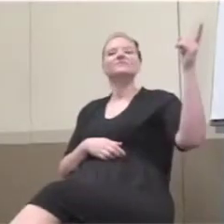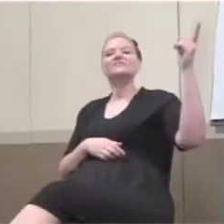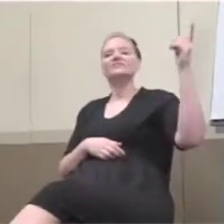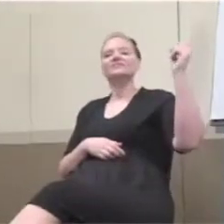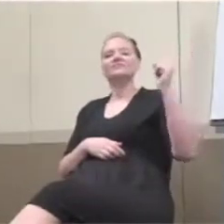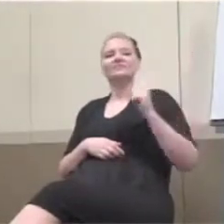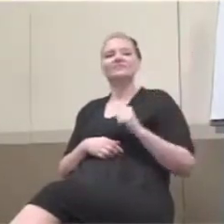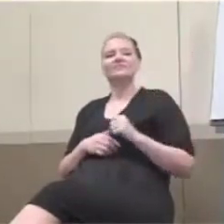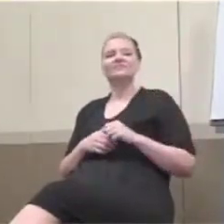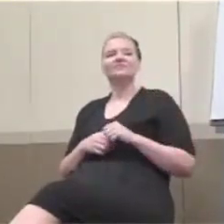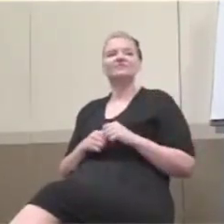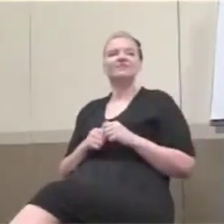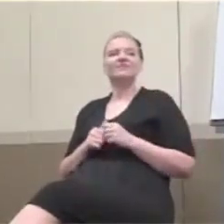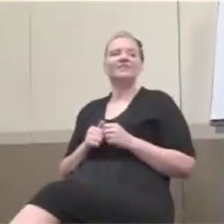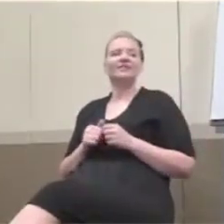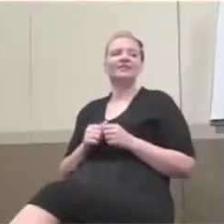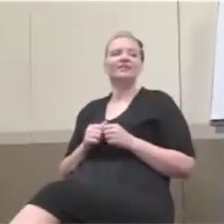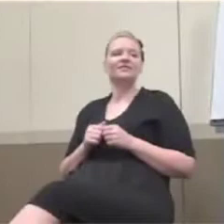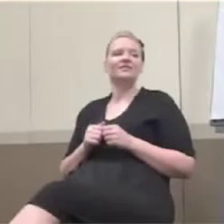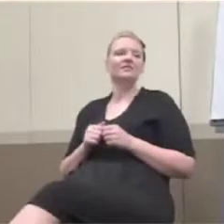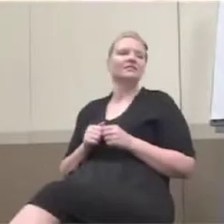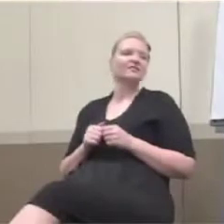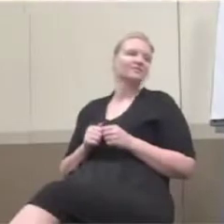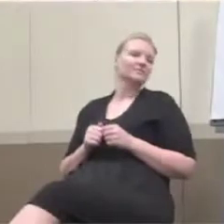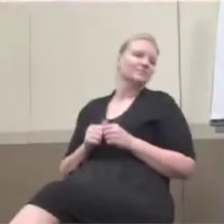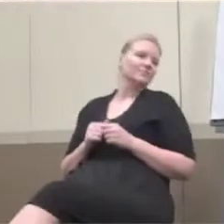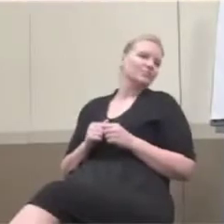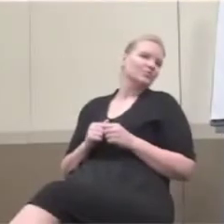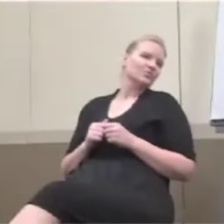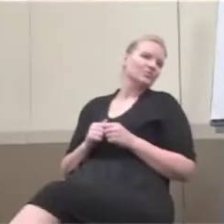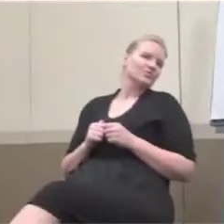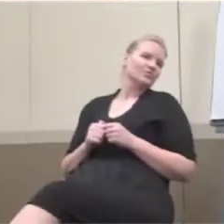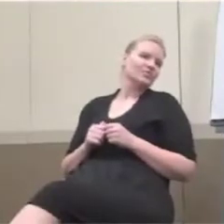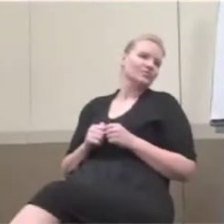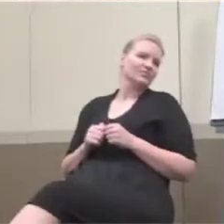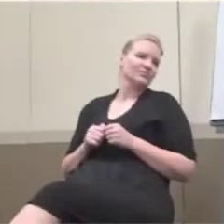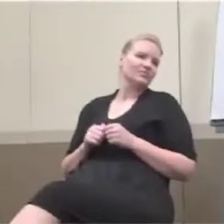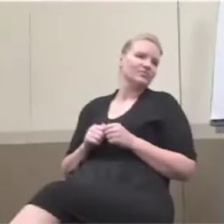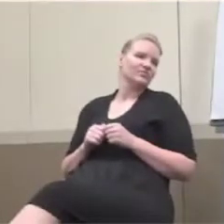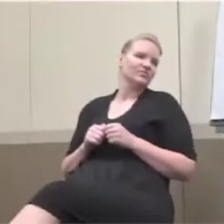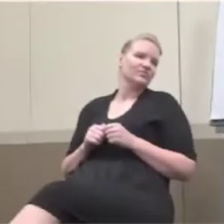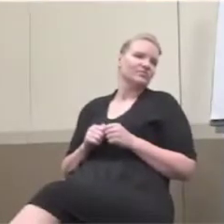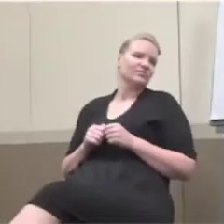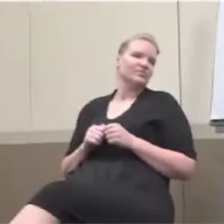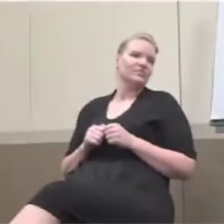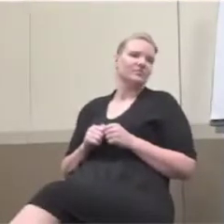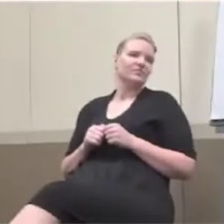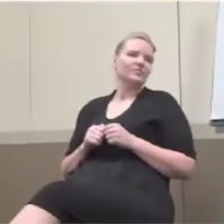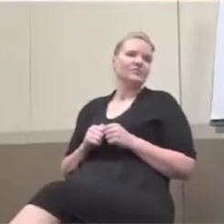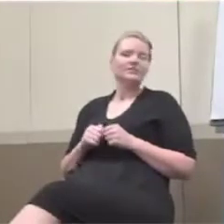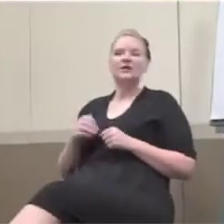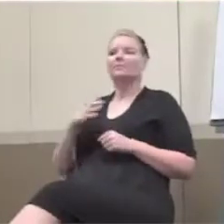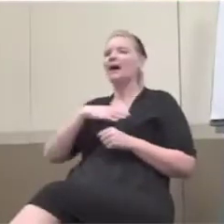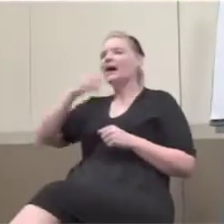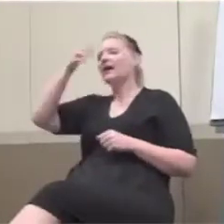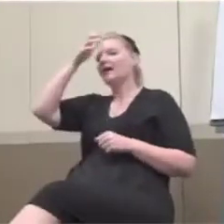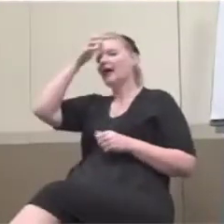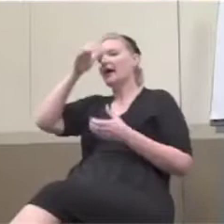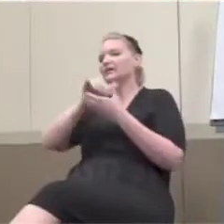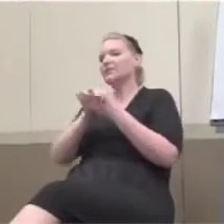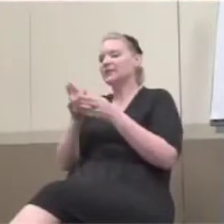Thank you. Thank you. My argument was because my husband was hunting in Canada for a week,